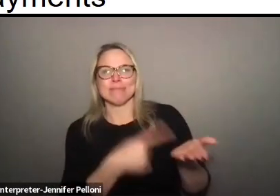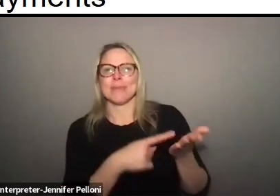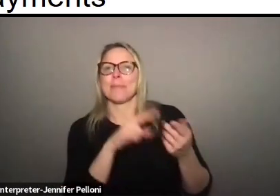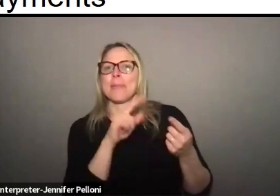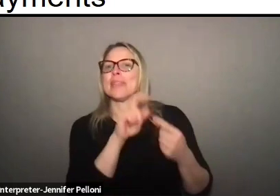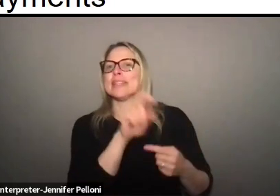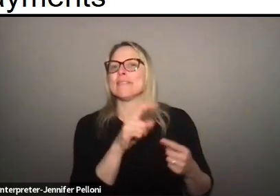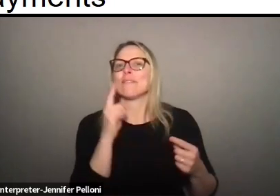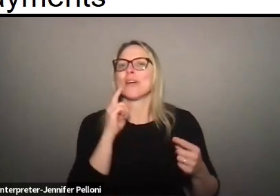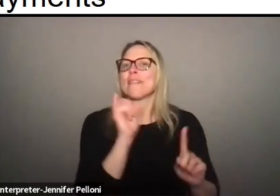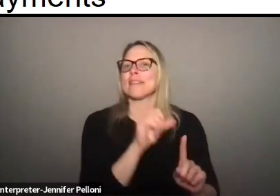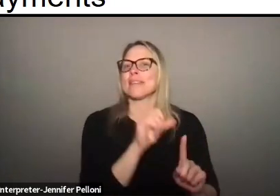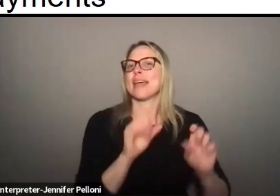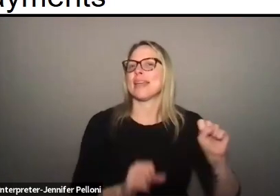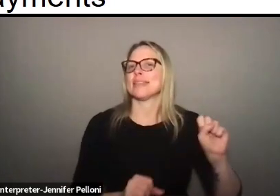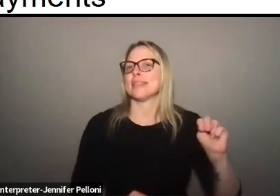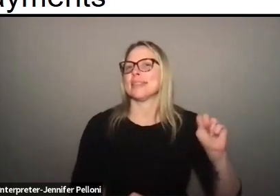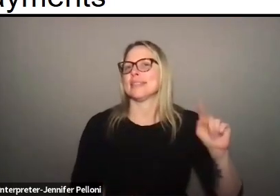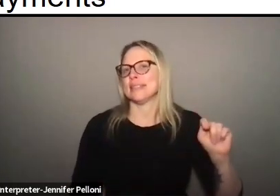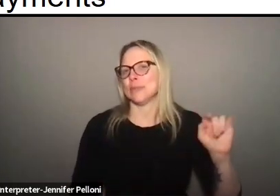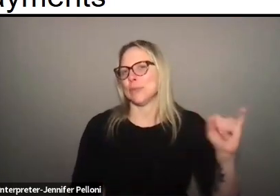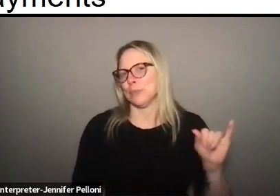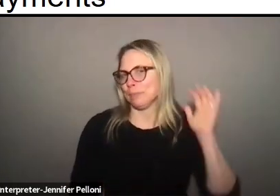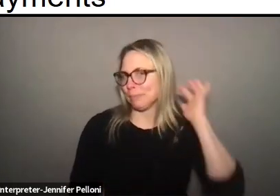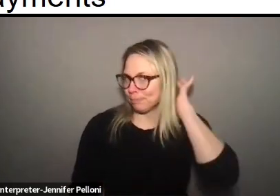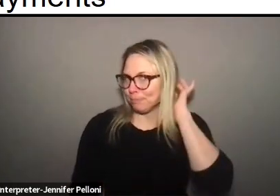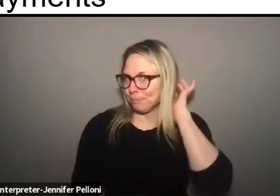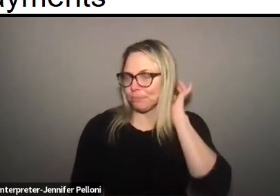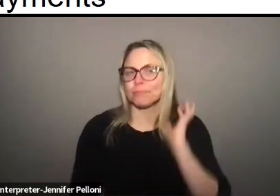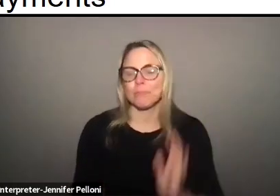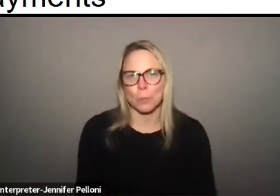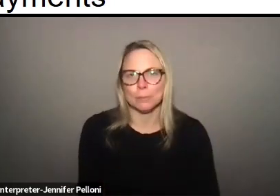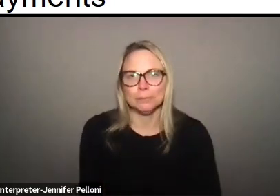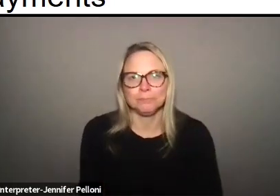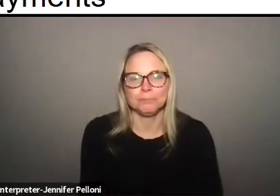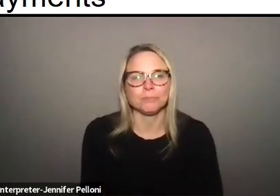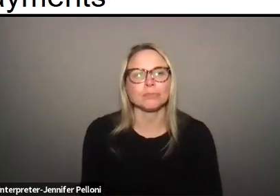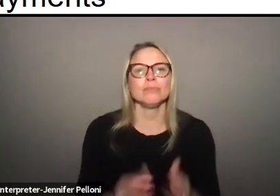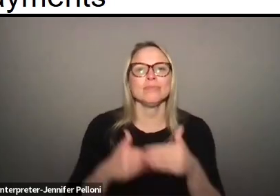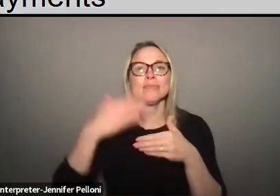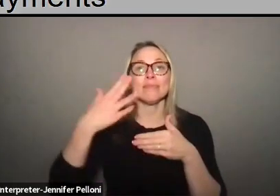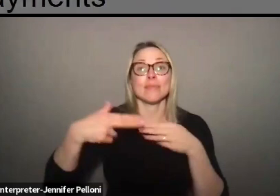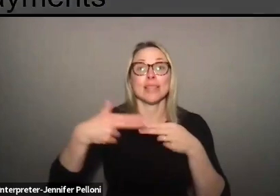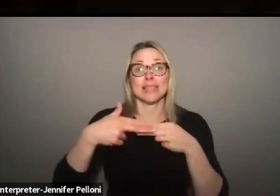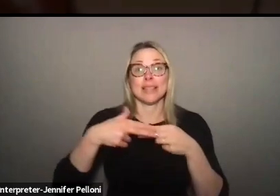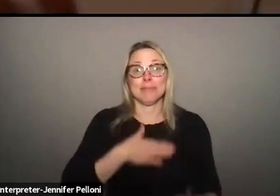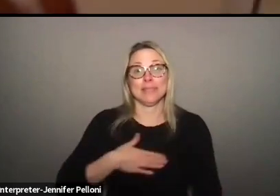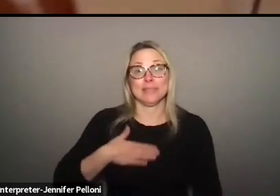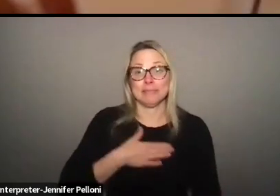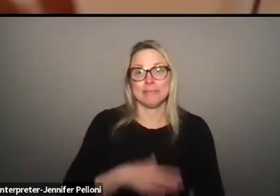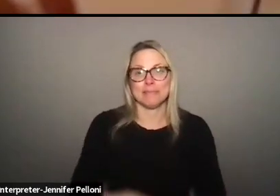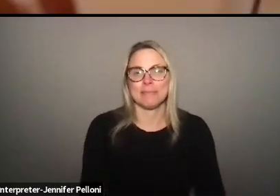need for those special needs trusts as well. Okay, next slide, please.